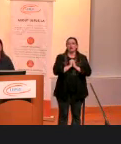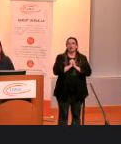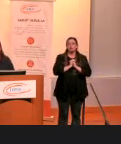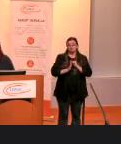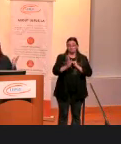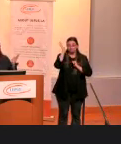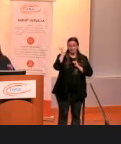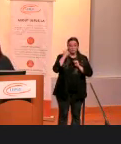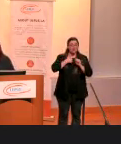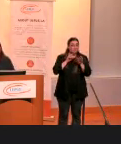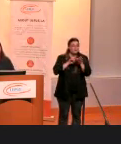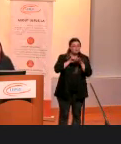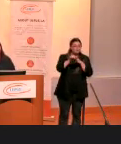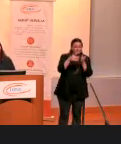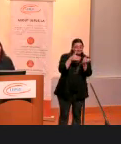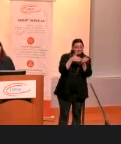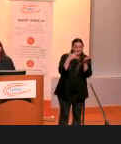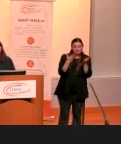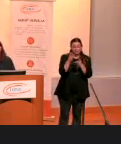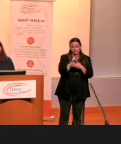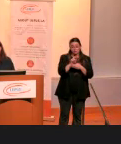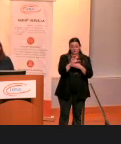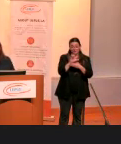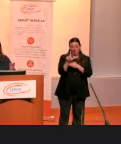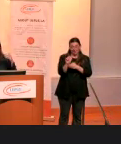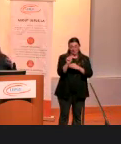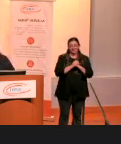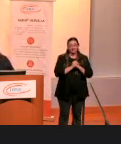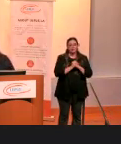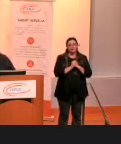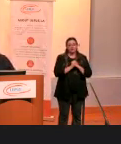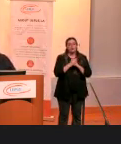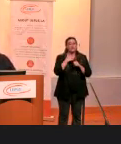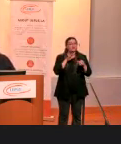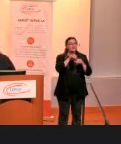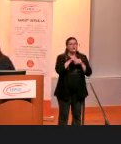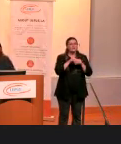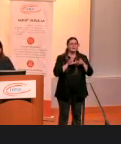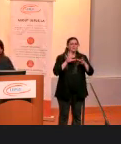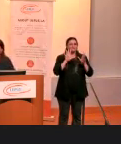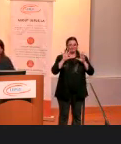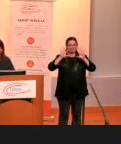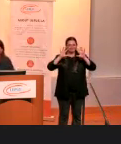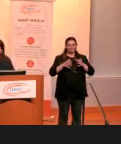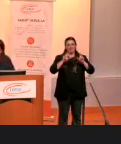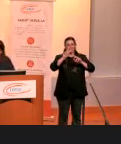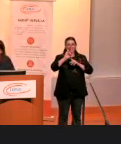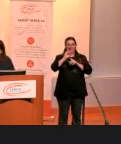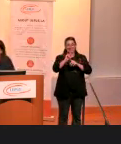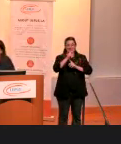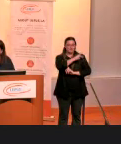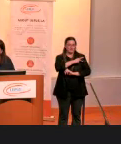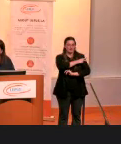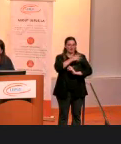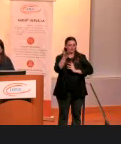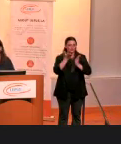a fellow here at UCLA, I was on one of the inpatient services for my first month,